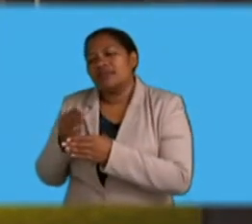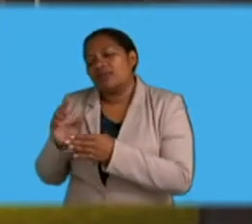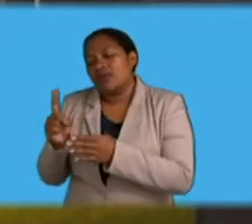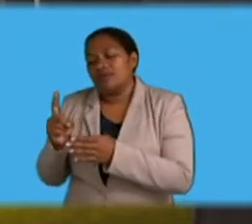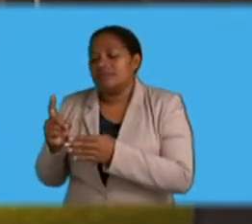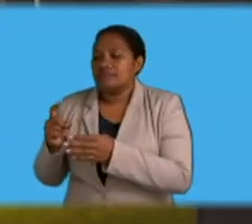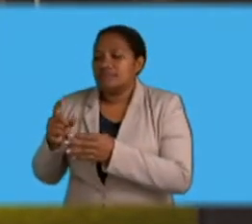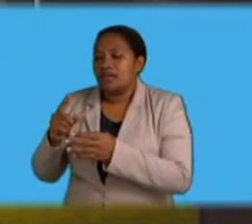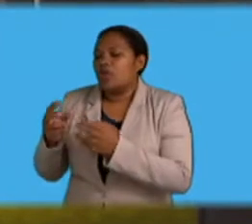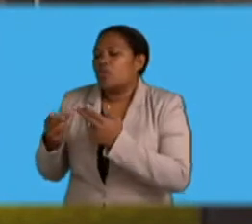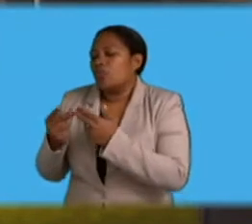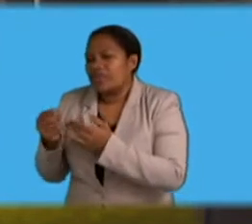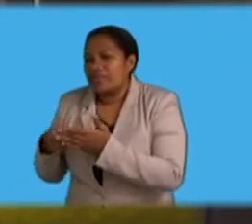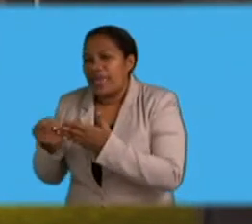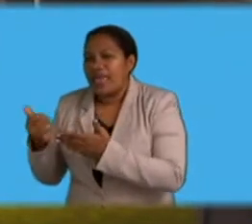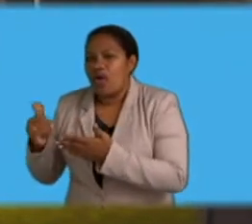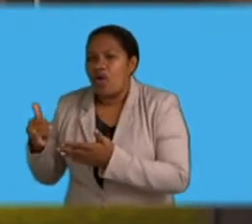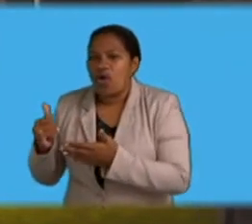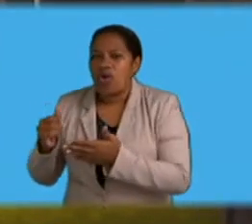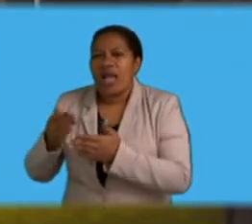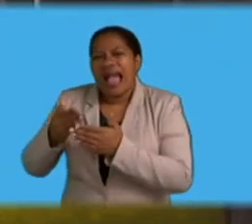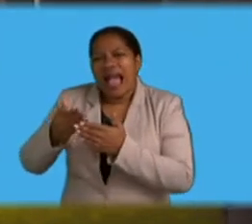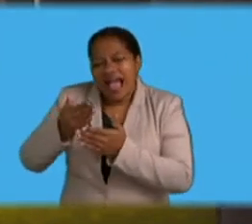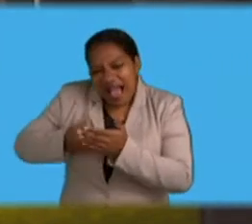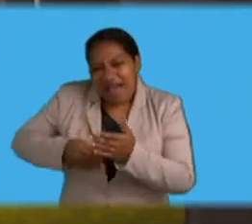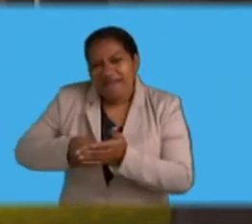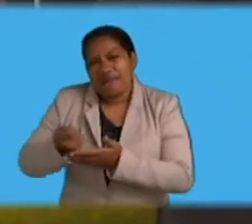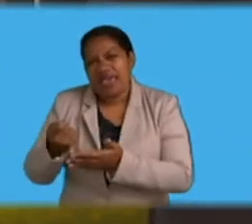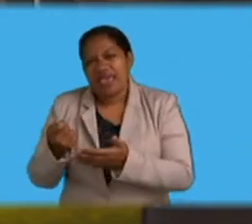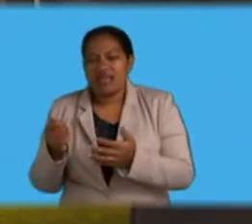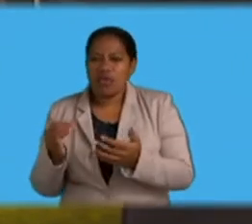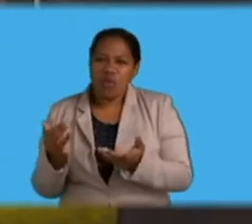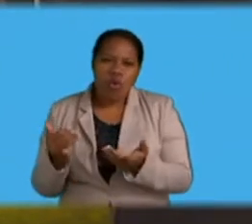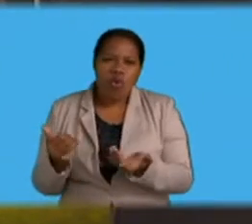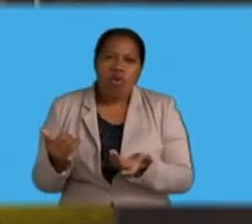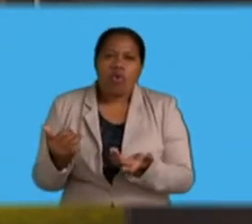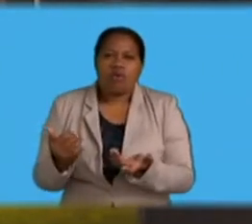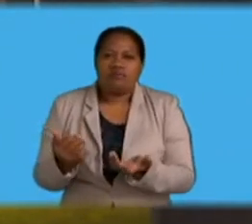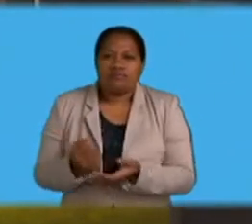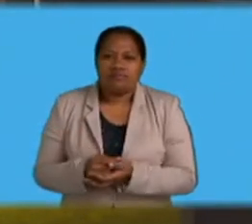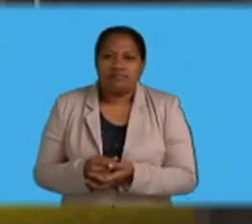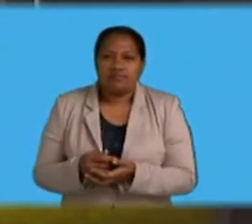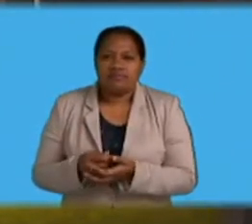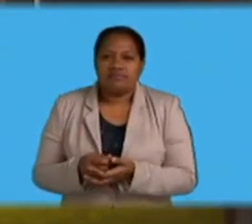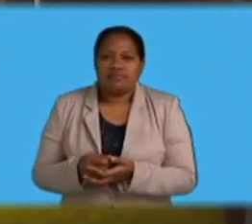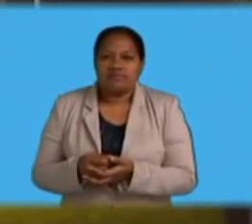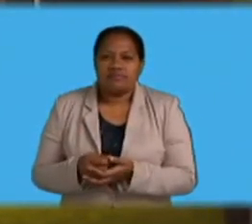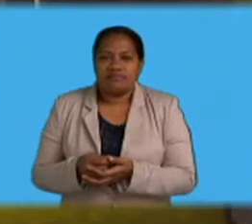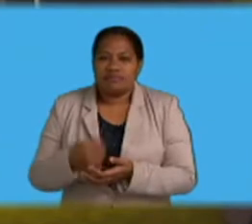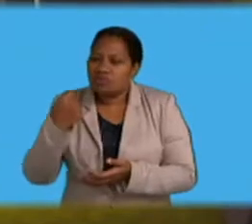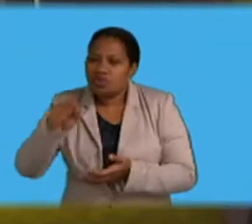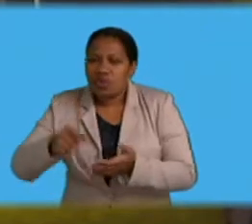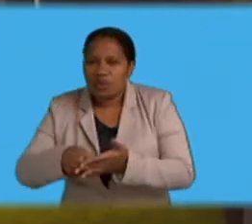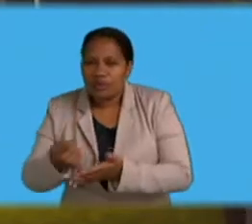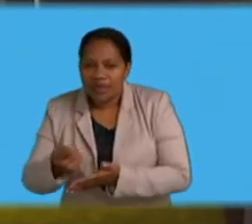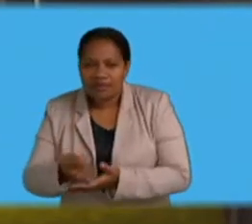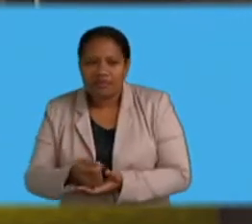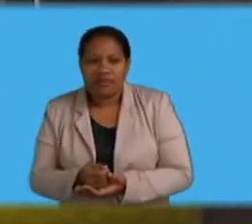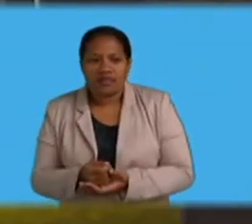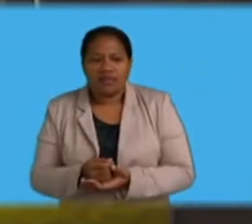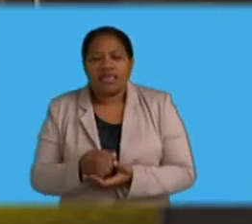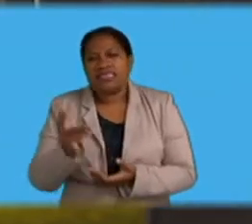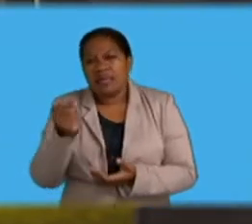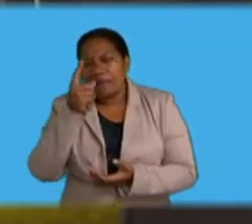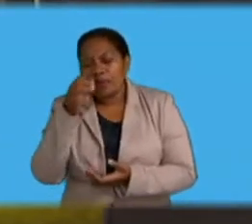pay. These were the different ministries doing different things. And then some people asked to leave their quarters if they were given